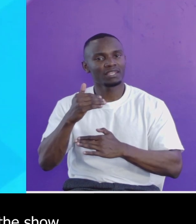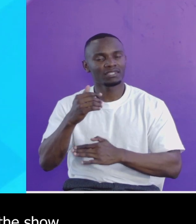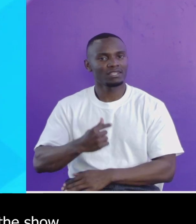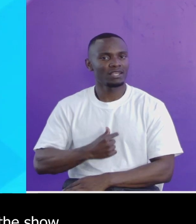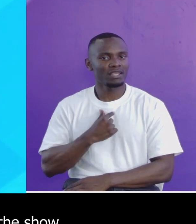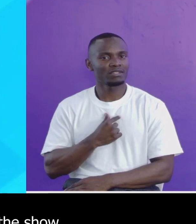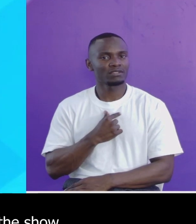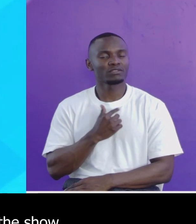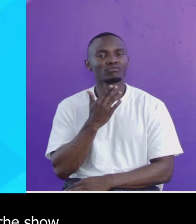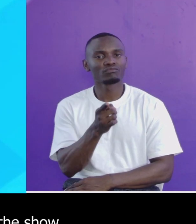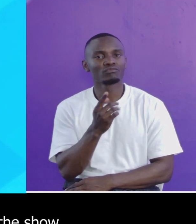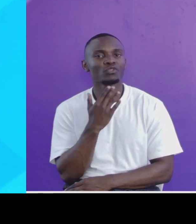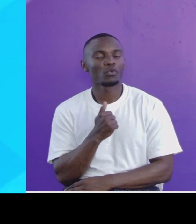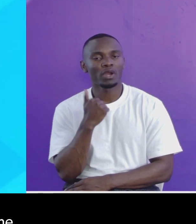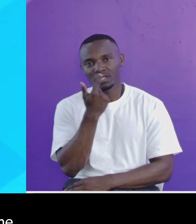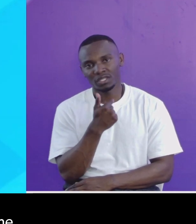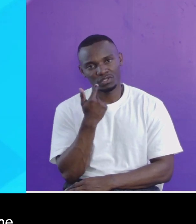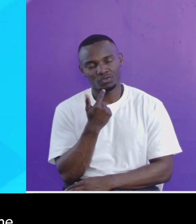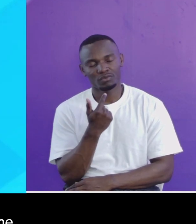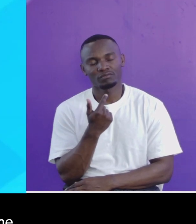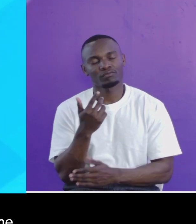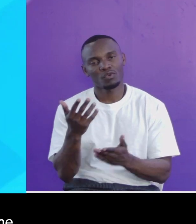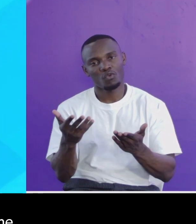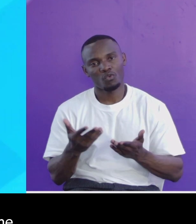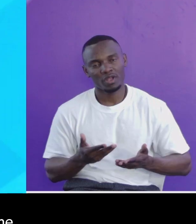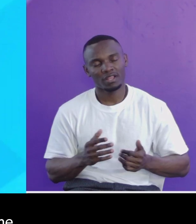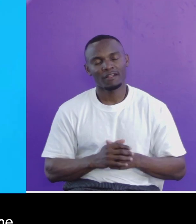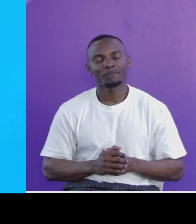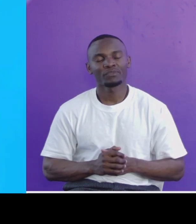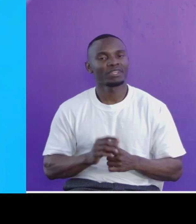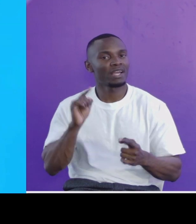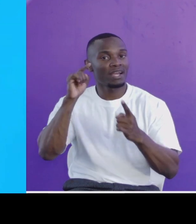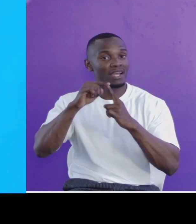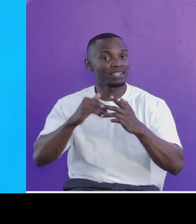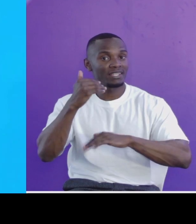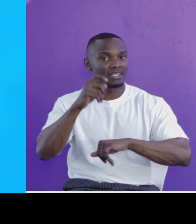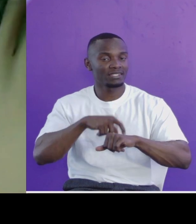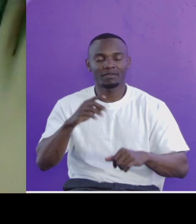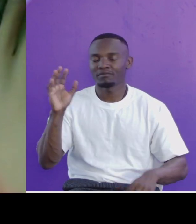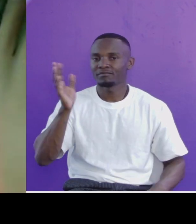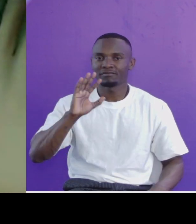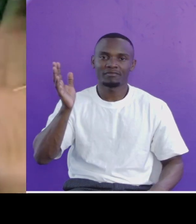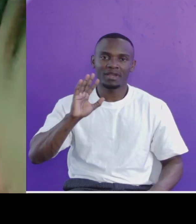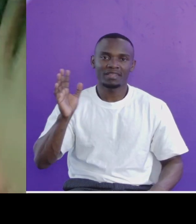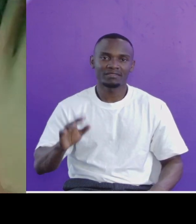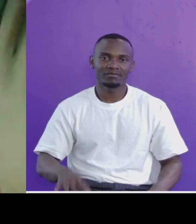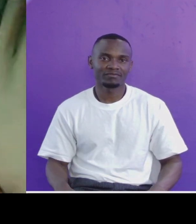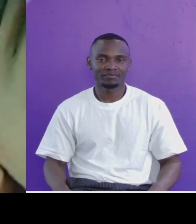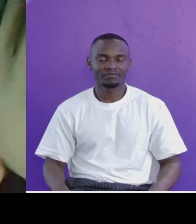want us to bring to the show. You're welcome. And until Bye-bye. next time, Bye-bye. goodbye.